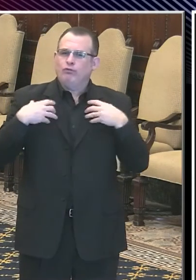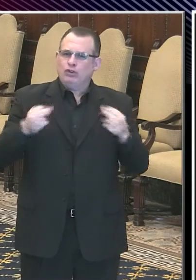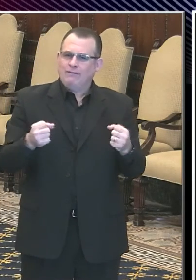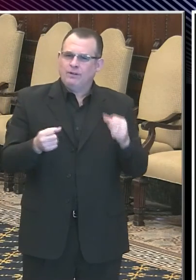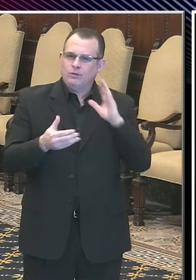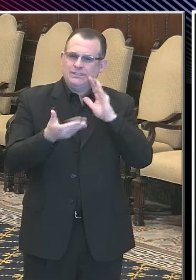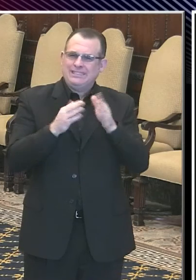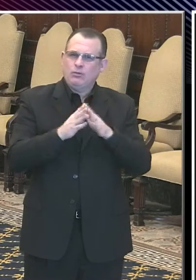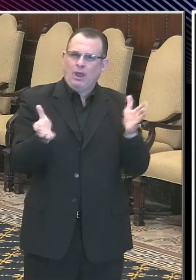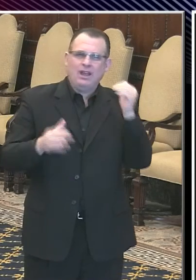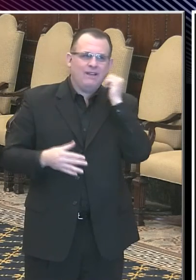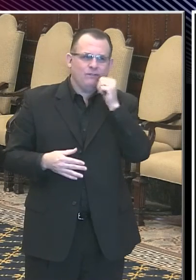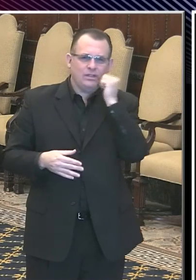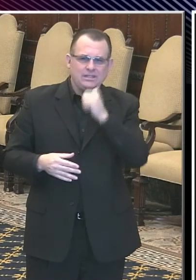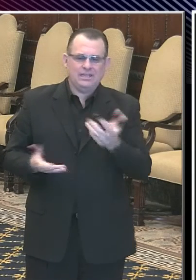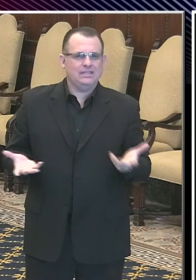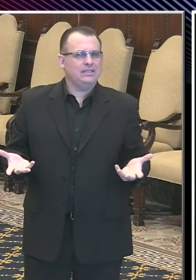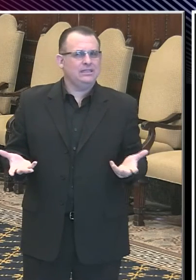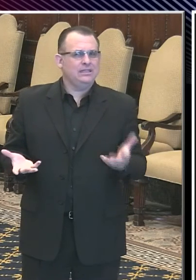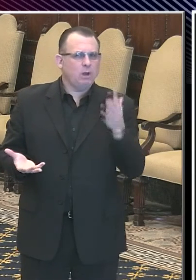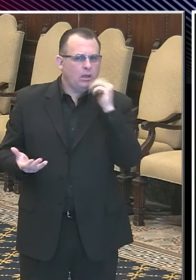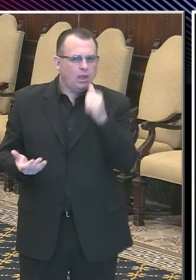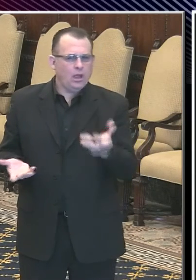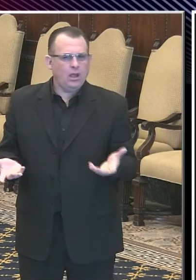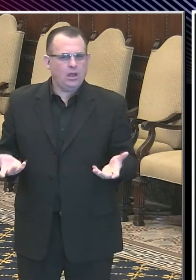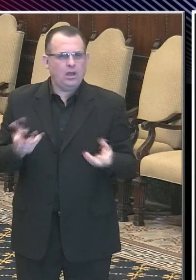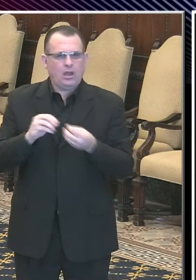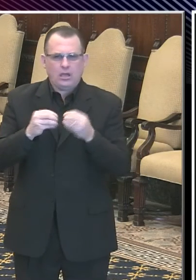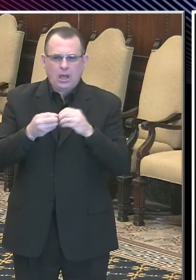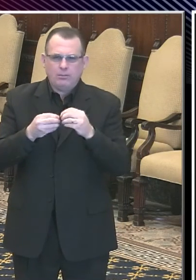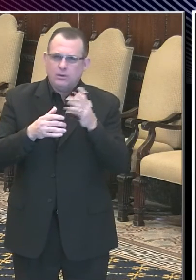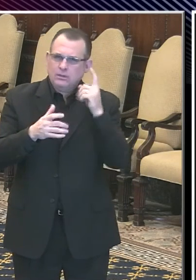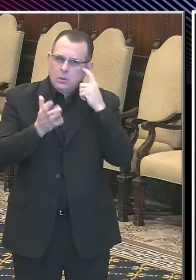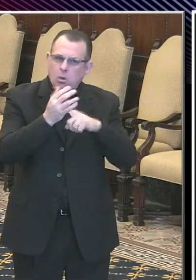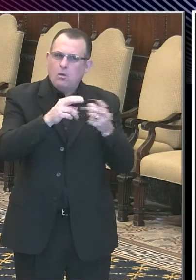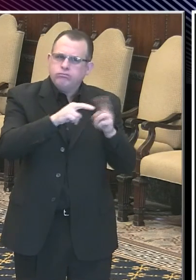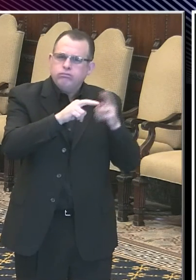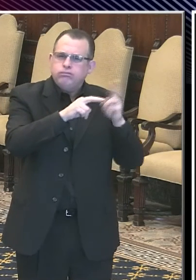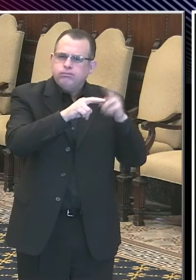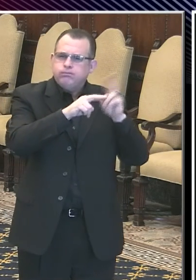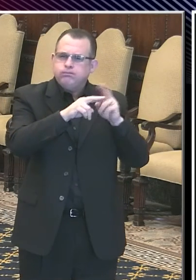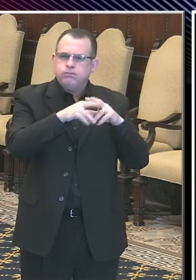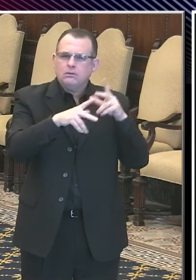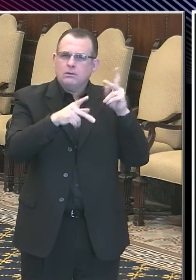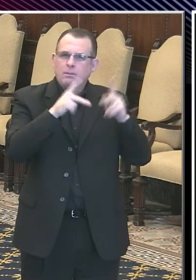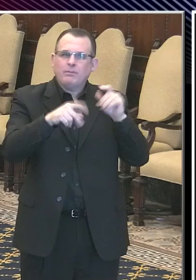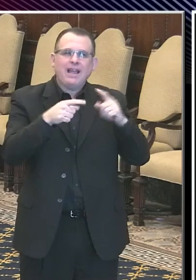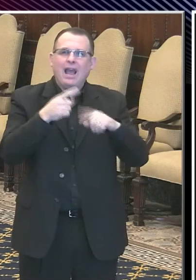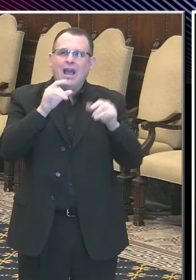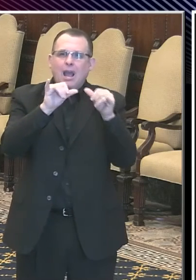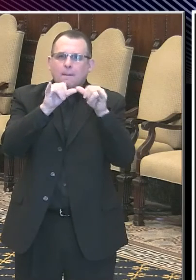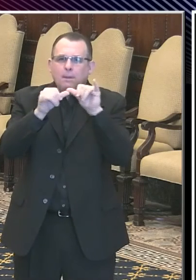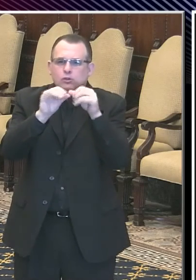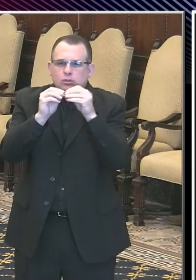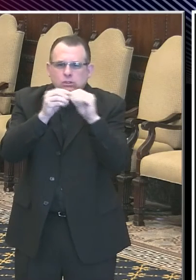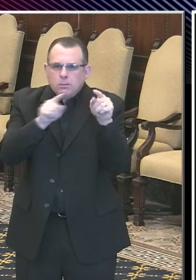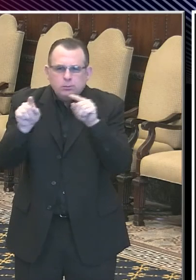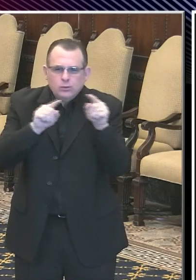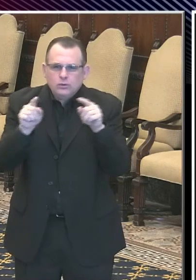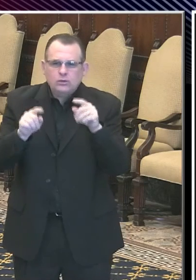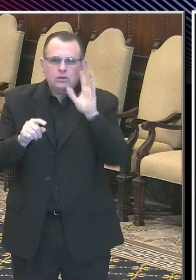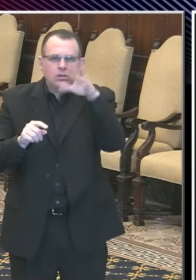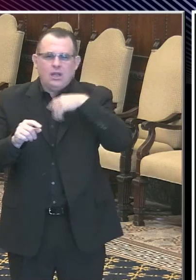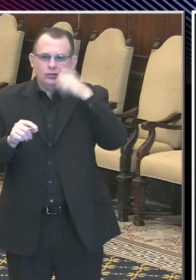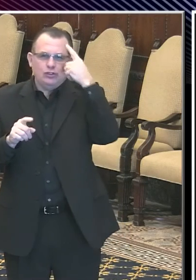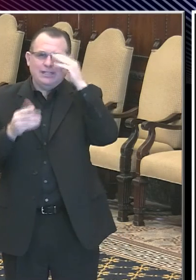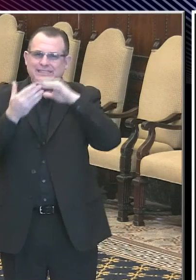day, and the number of cases just grows in a way that the public can sort of measure. I understand the city's position, but I'm just